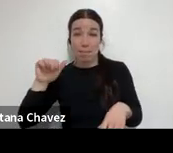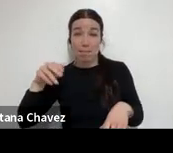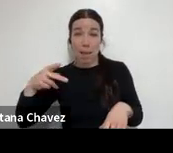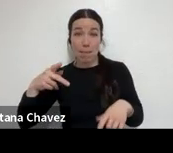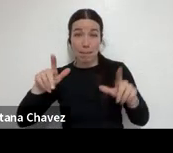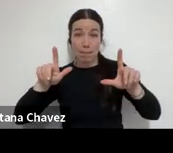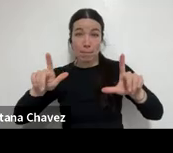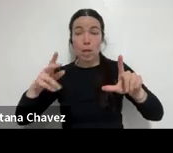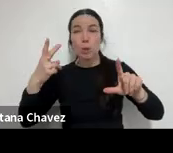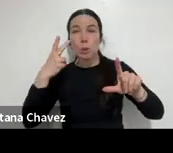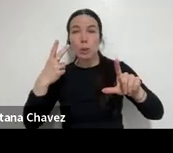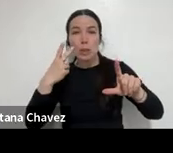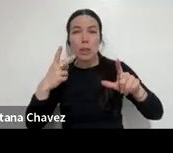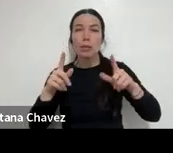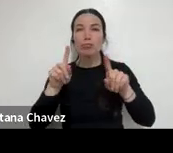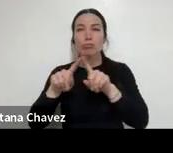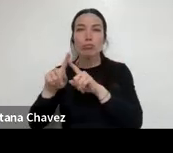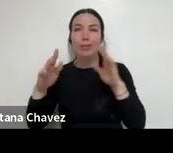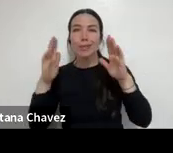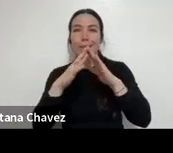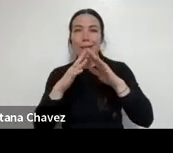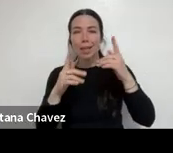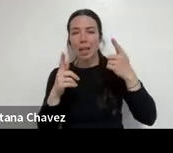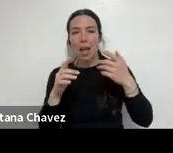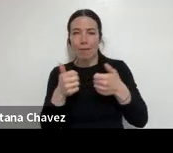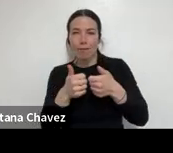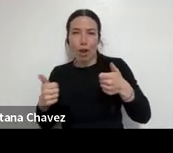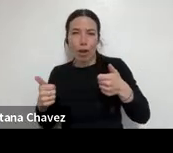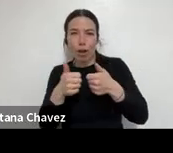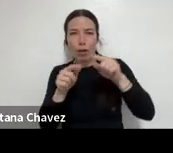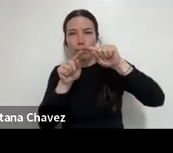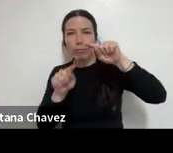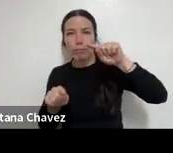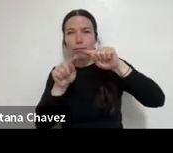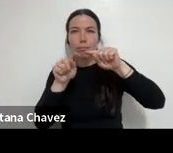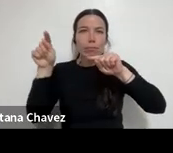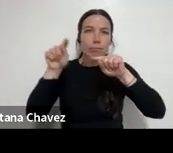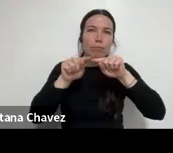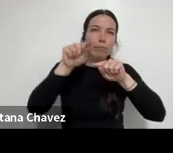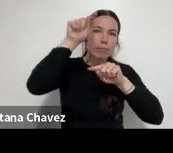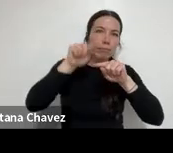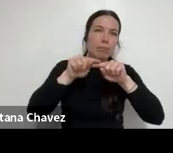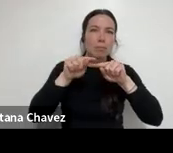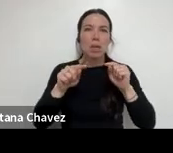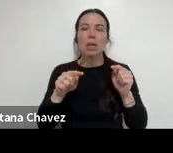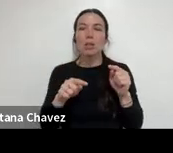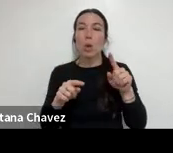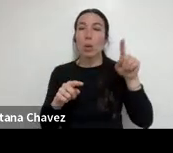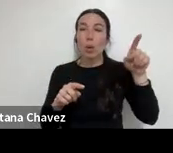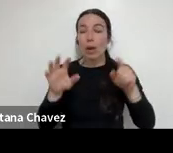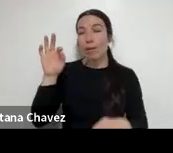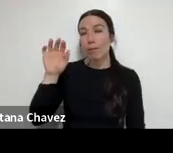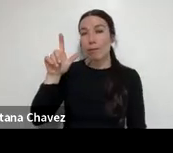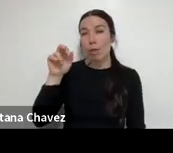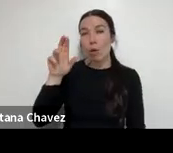distances between various cities in Siena. So very close, maybe a little bit more than an hour to Florence,